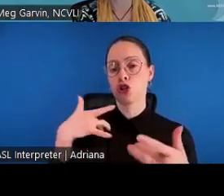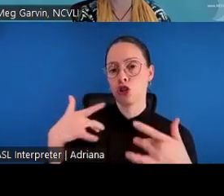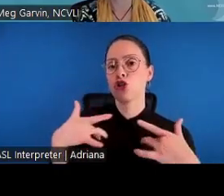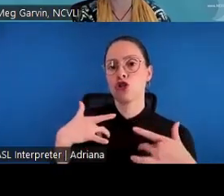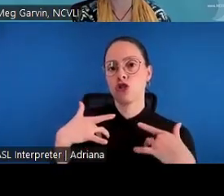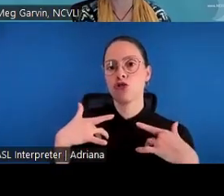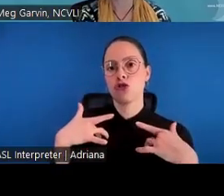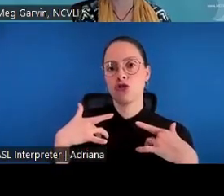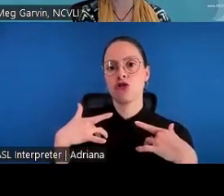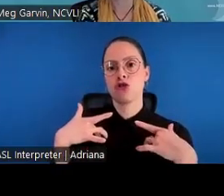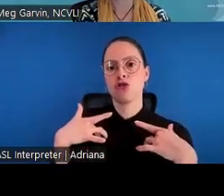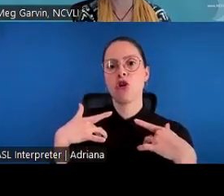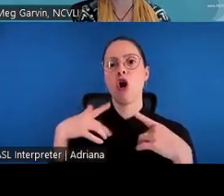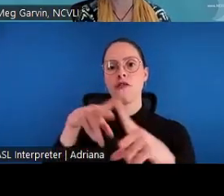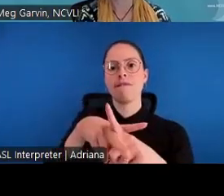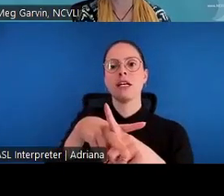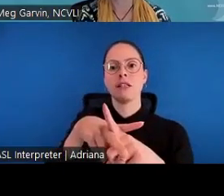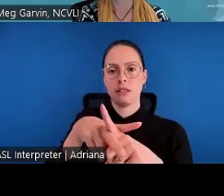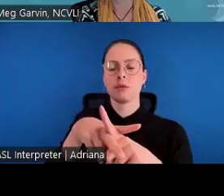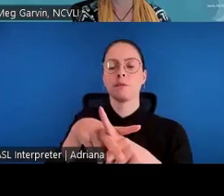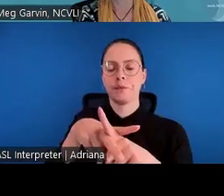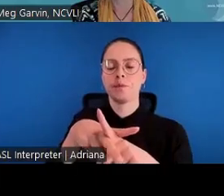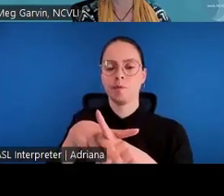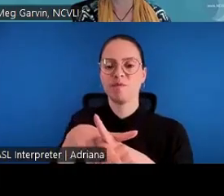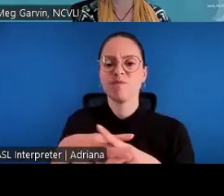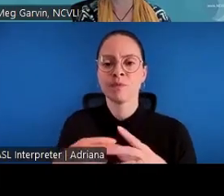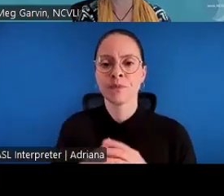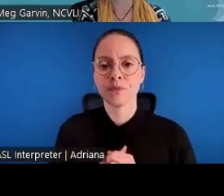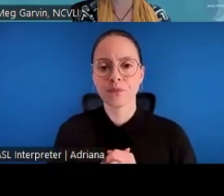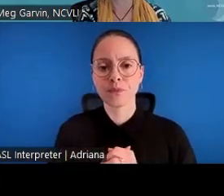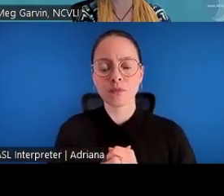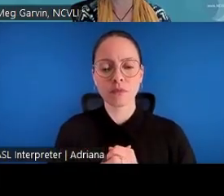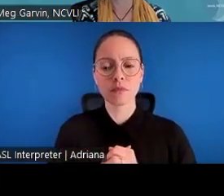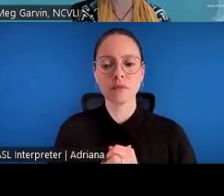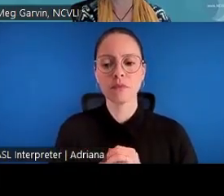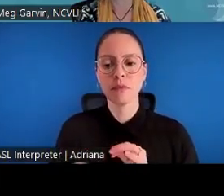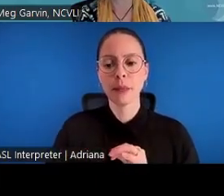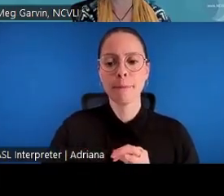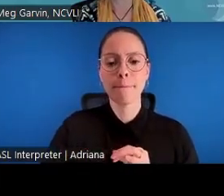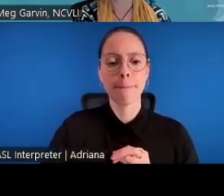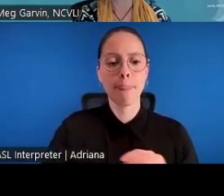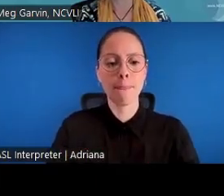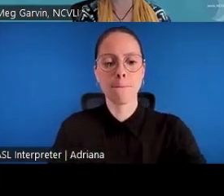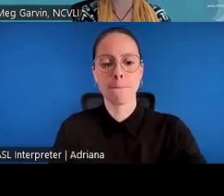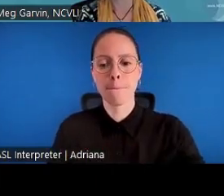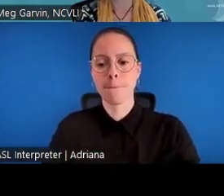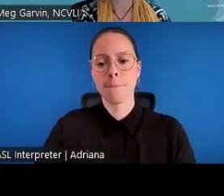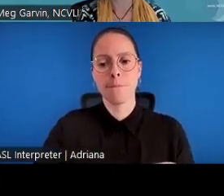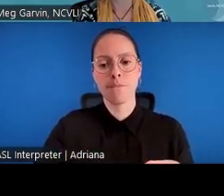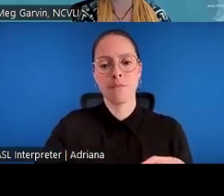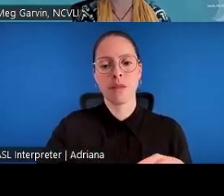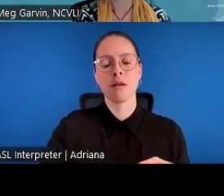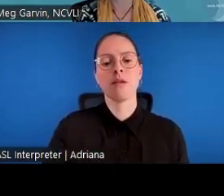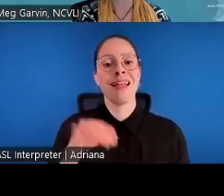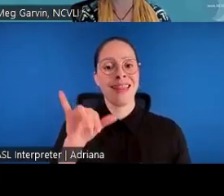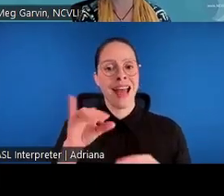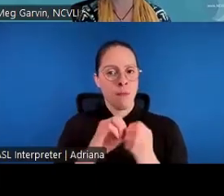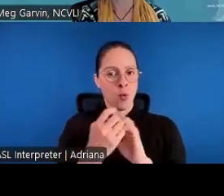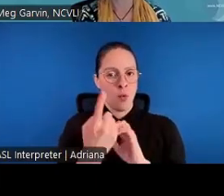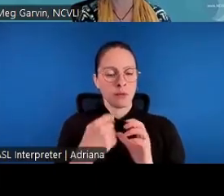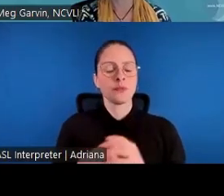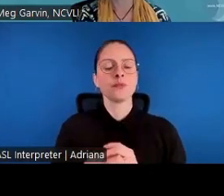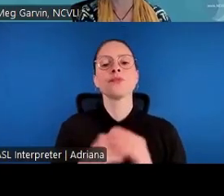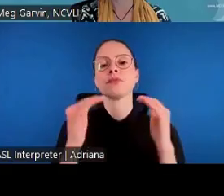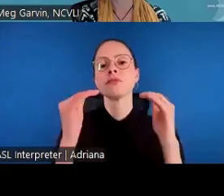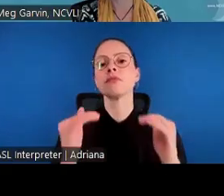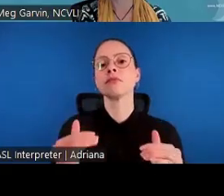phone beyond a general and understandable desire to protect their own privacy. Right? Are there those issues on the phone? So that's number one. Number